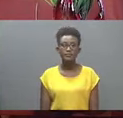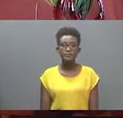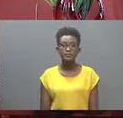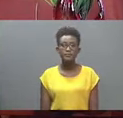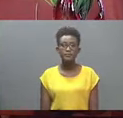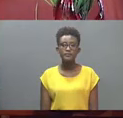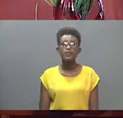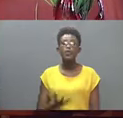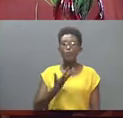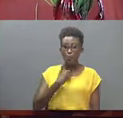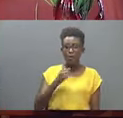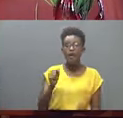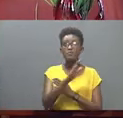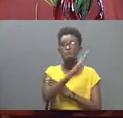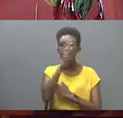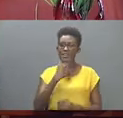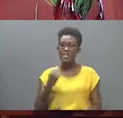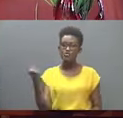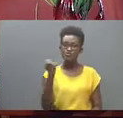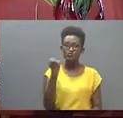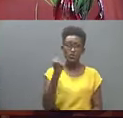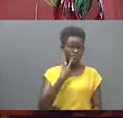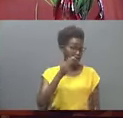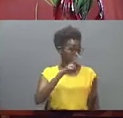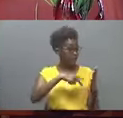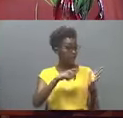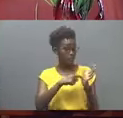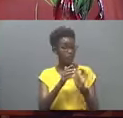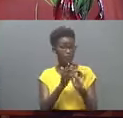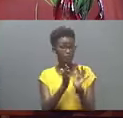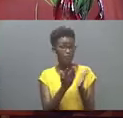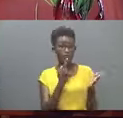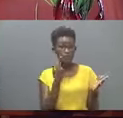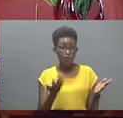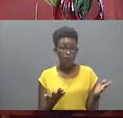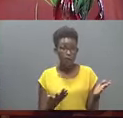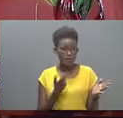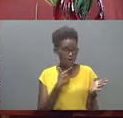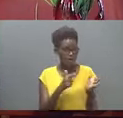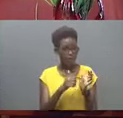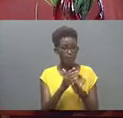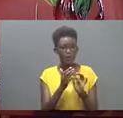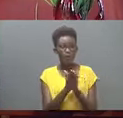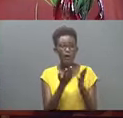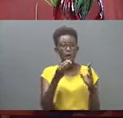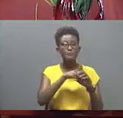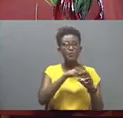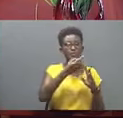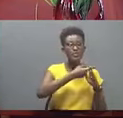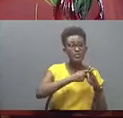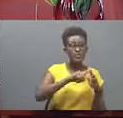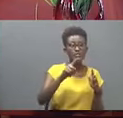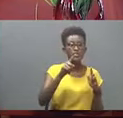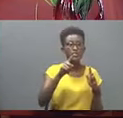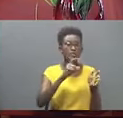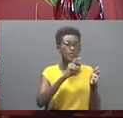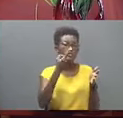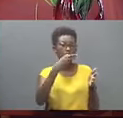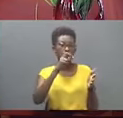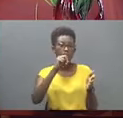I have read the Bible somewhere. In the book of Genesis chapter 1